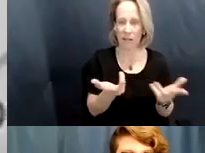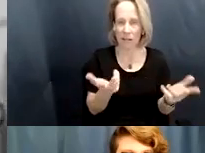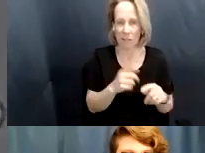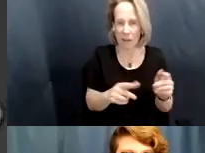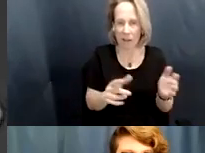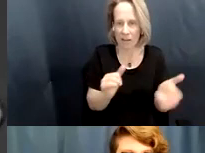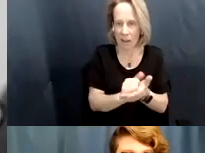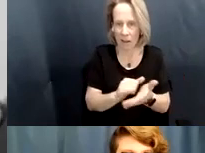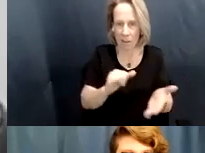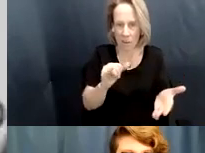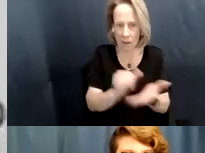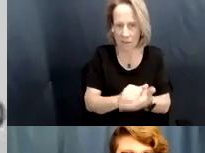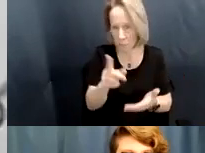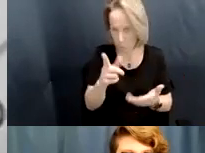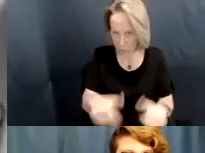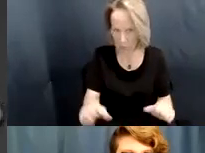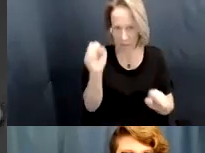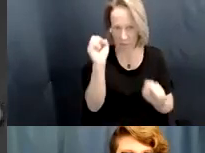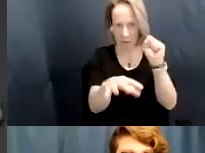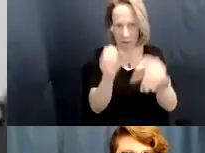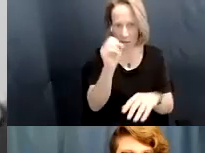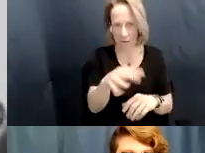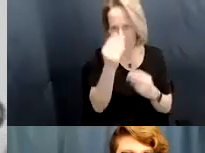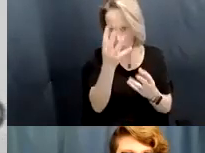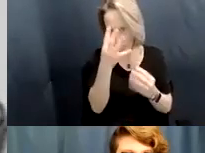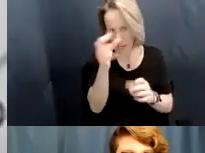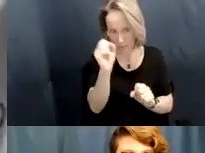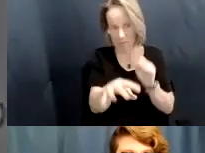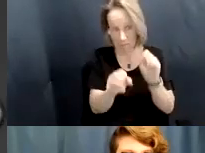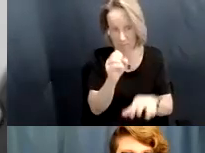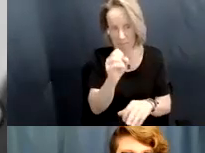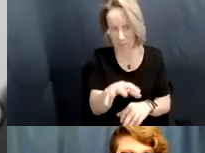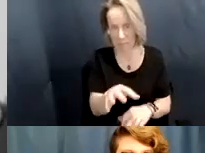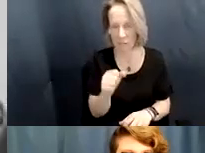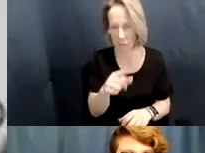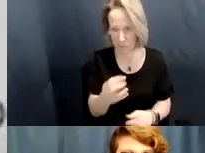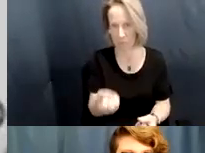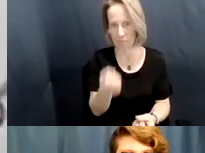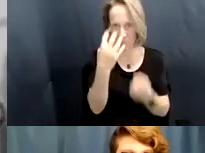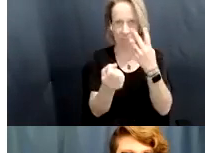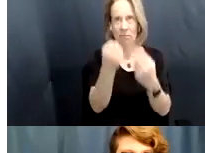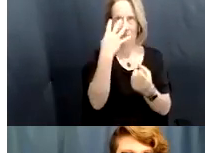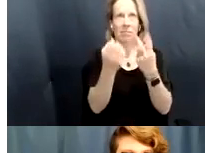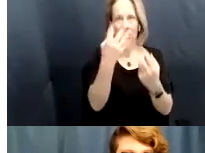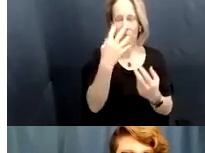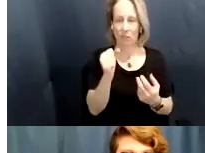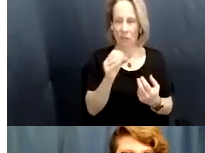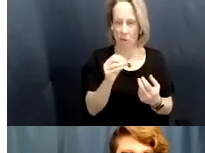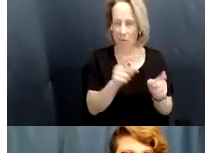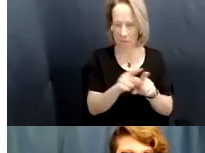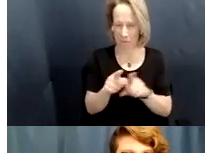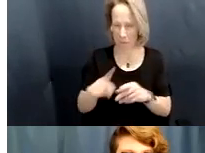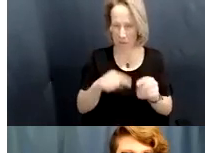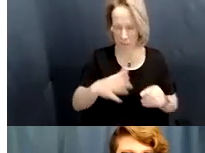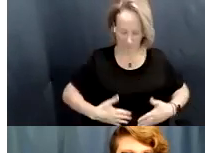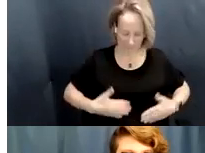in all this information for you, right? So it's also about that physical discomfort.